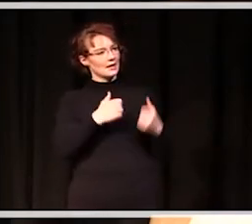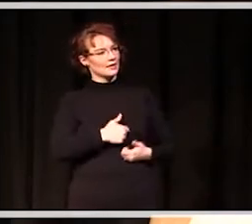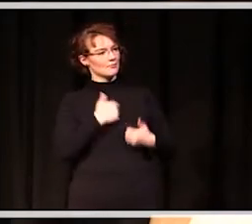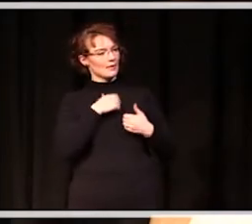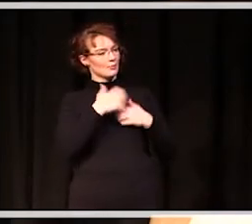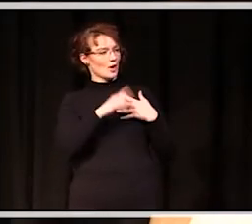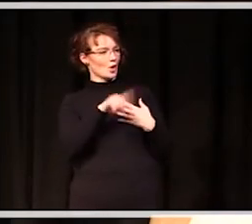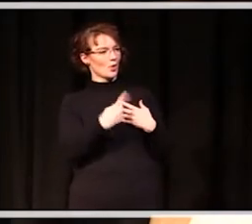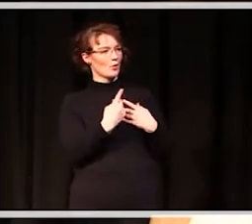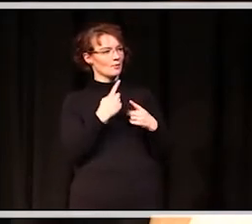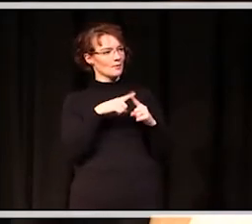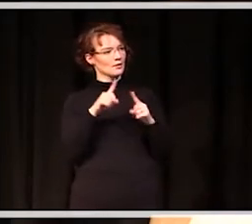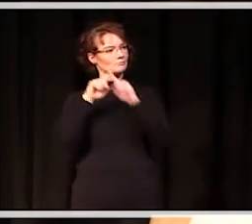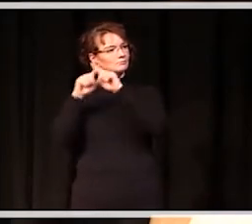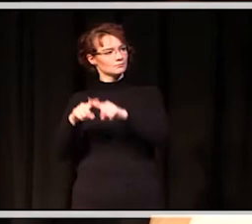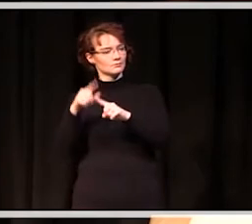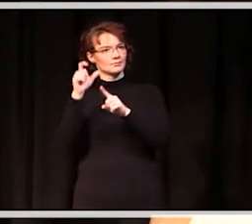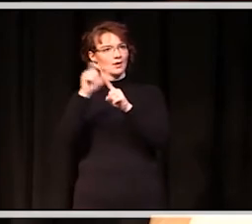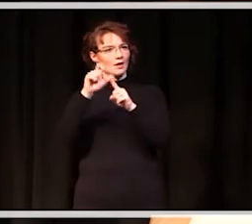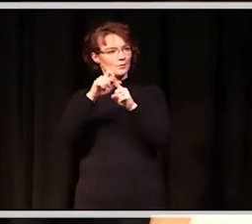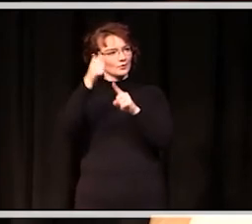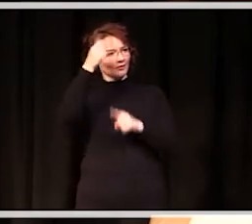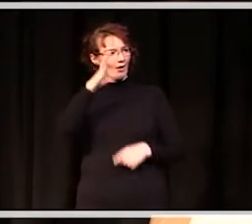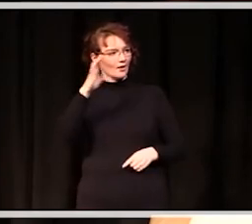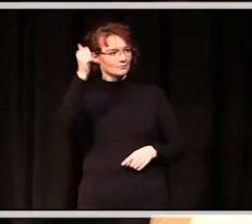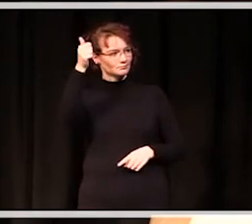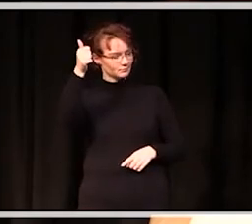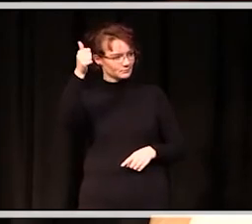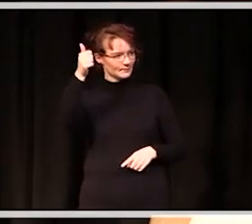God. So Satan changes